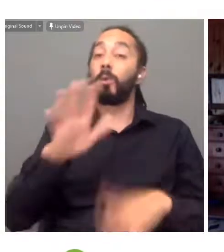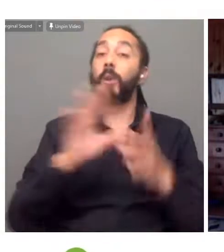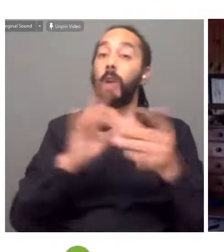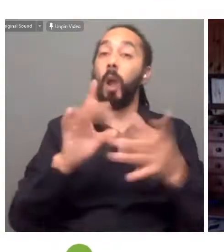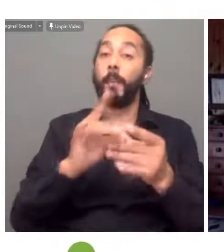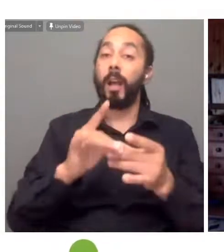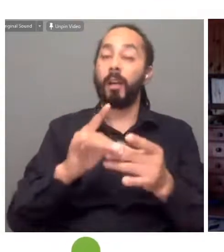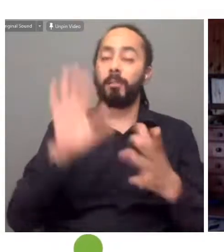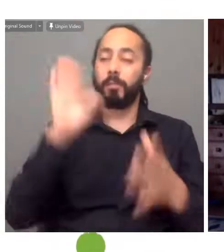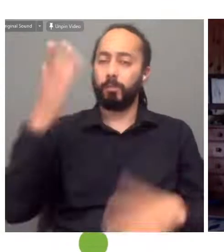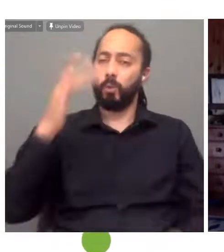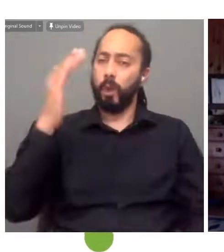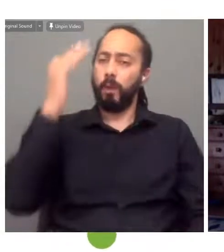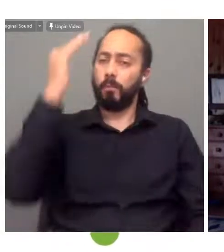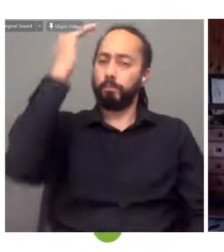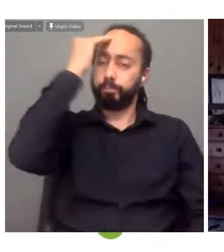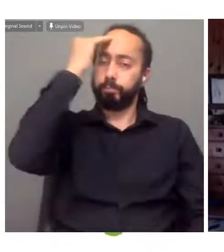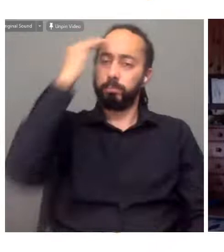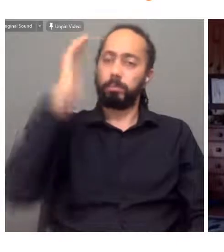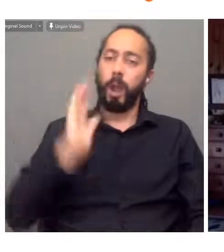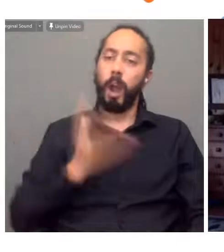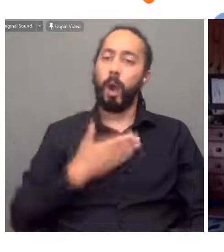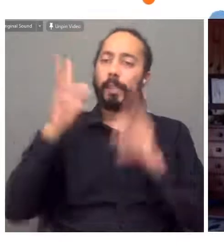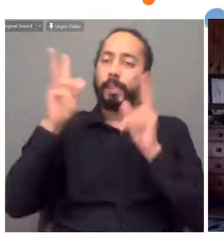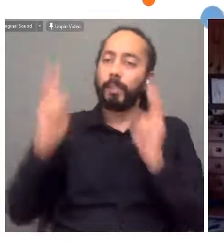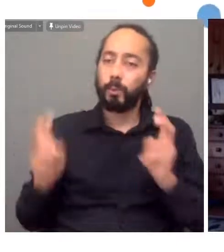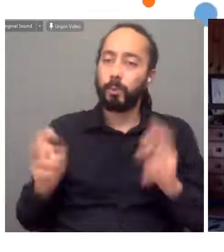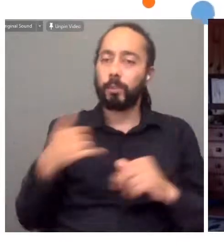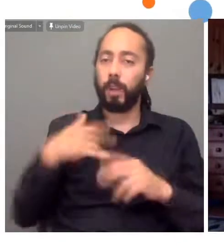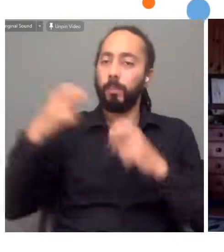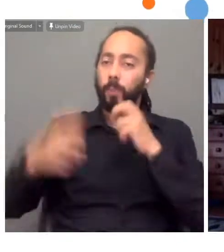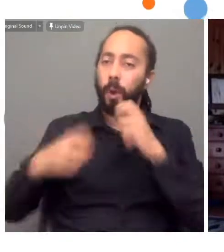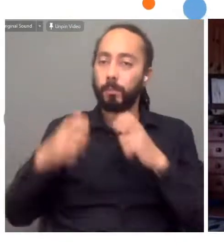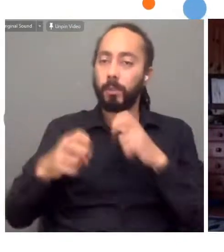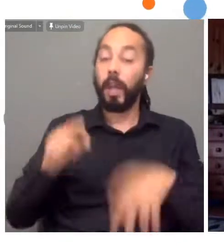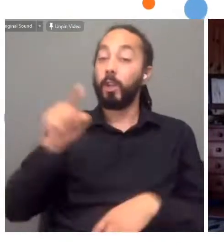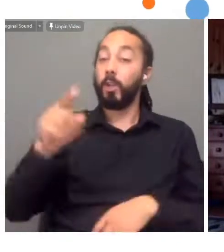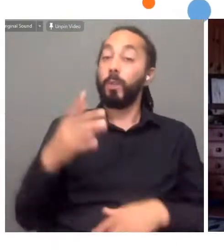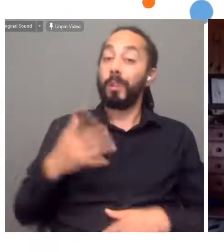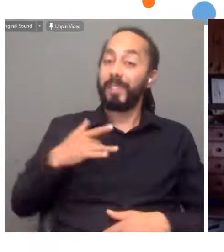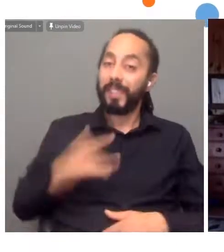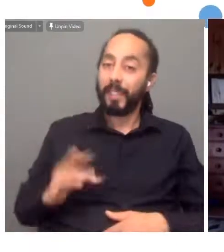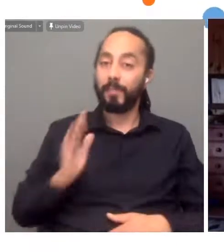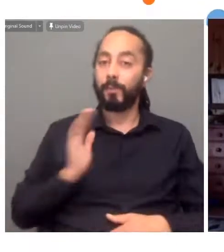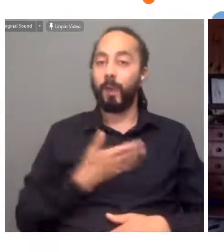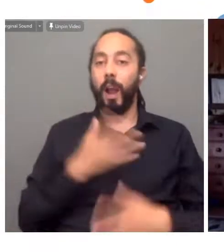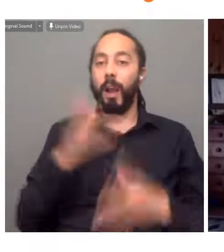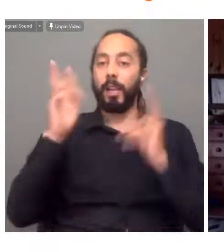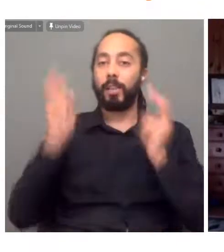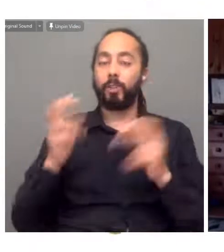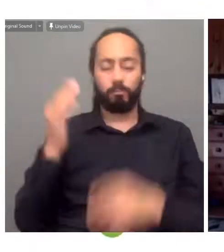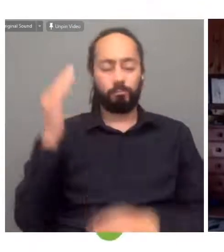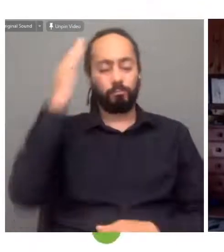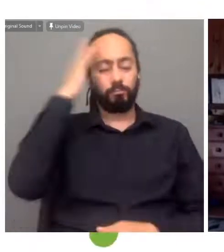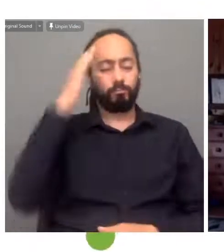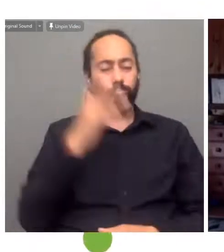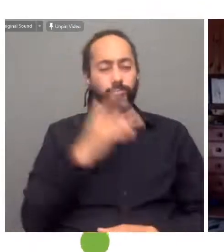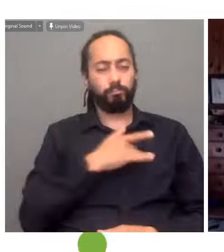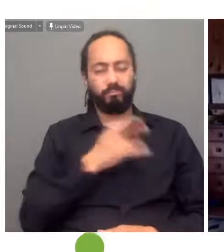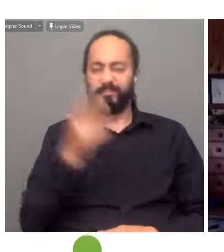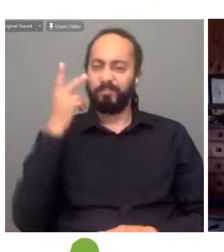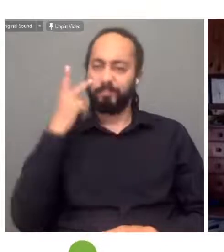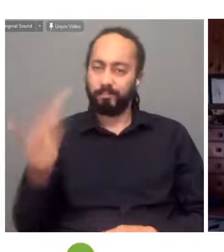sector. You are sensitive to those issues, and I think a lot of that probably comes from the fact you've